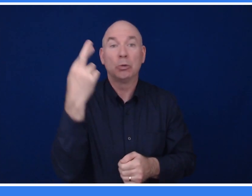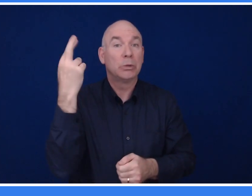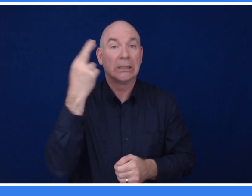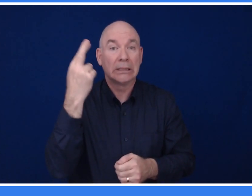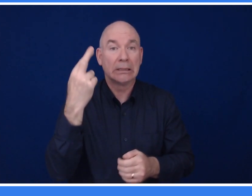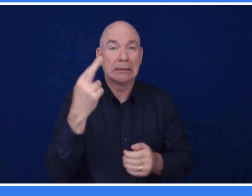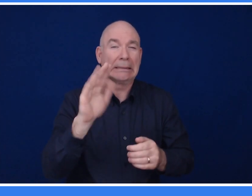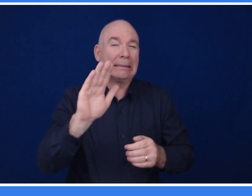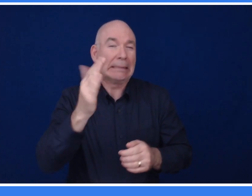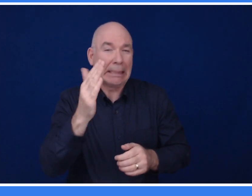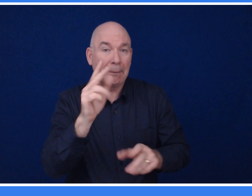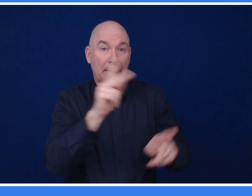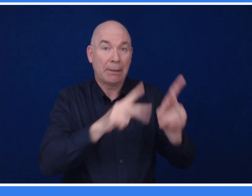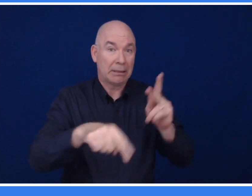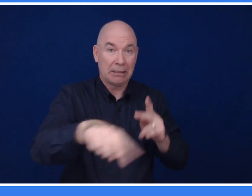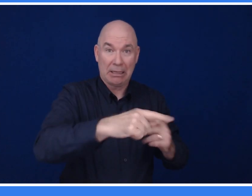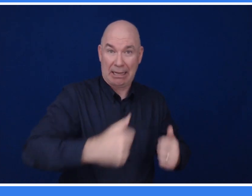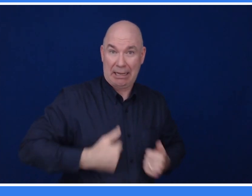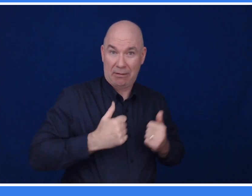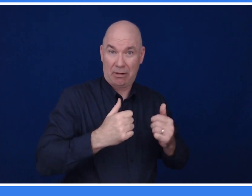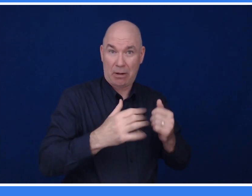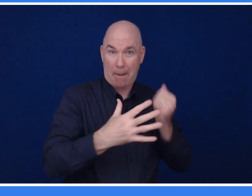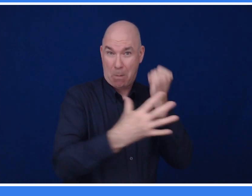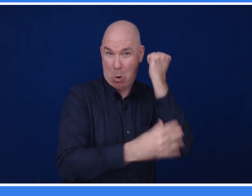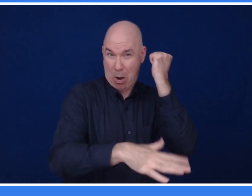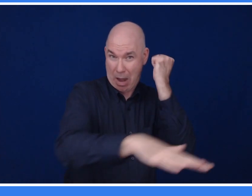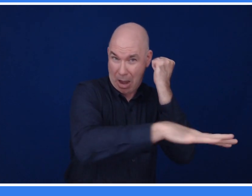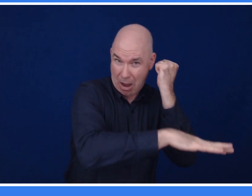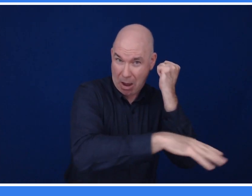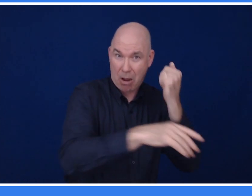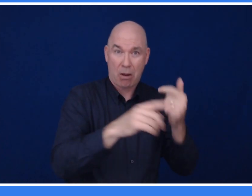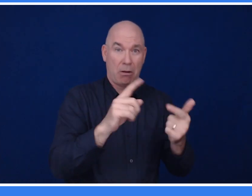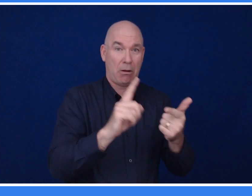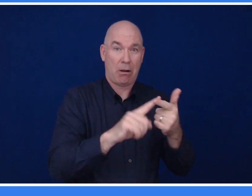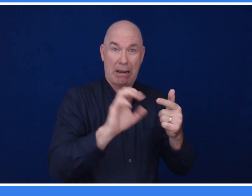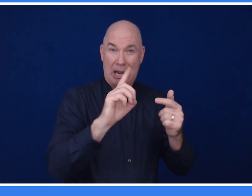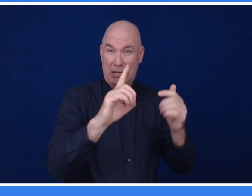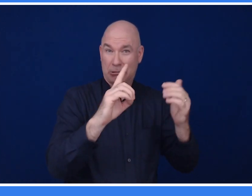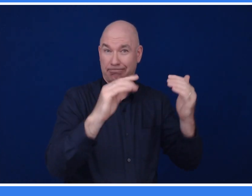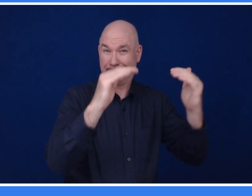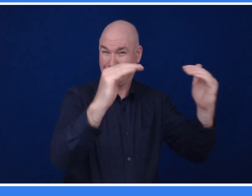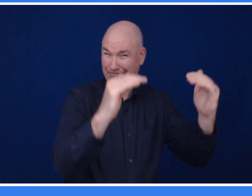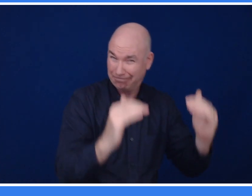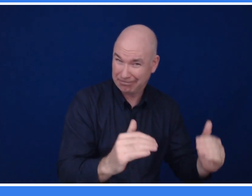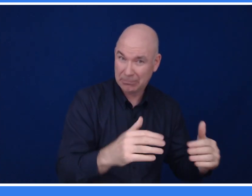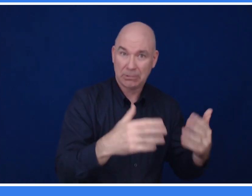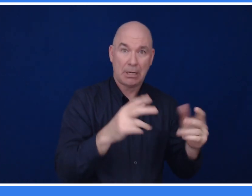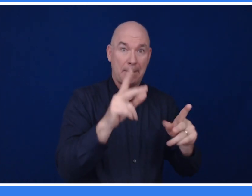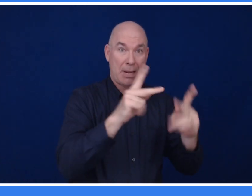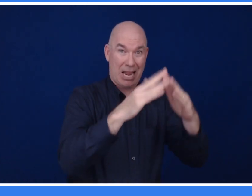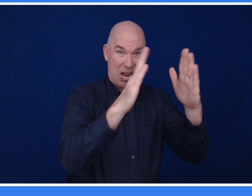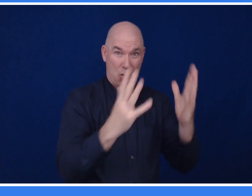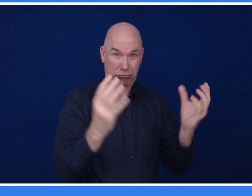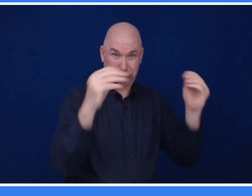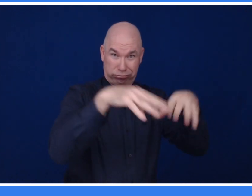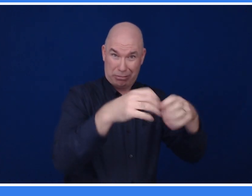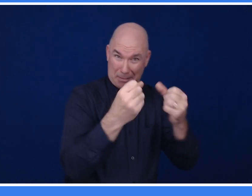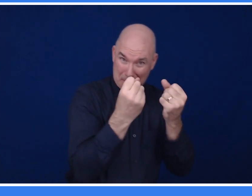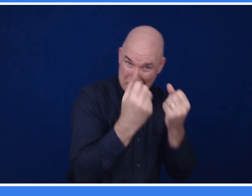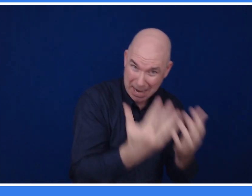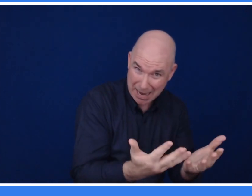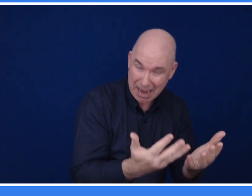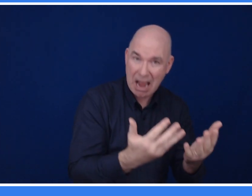the U.S. with higher poverty, more household crowding, and lower education levels. What can be done?